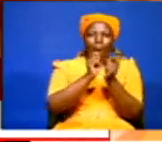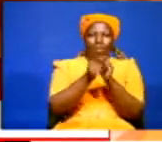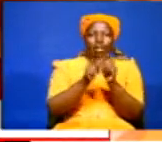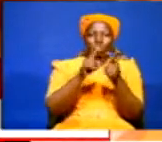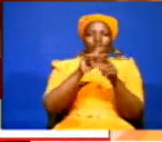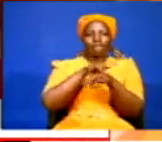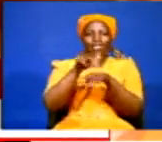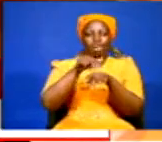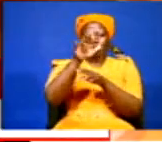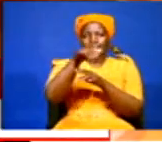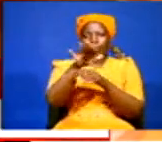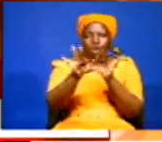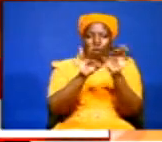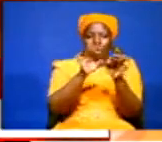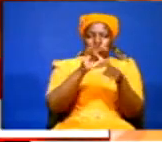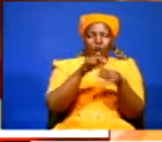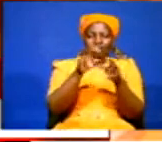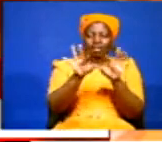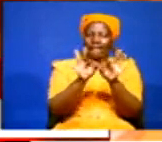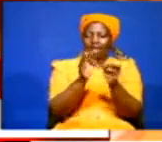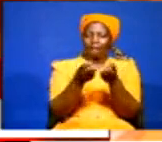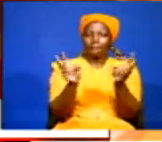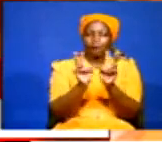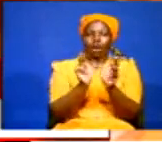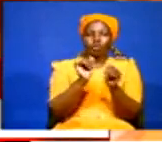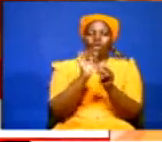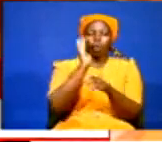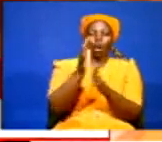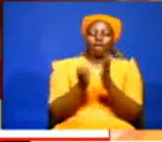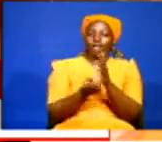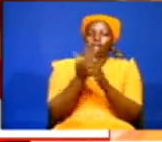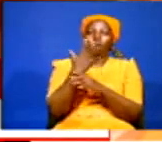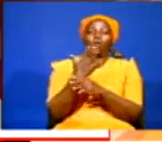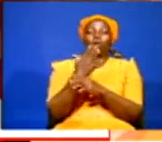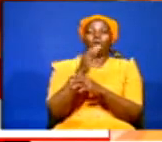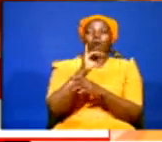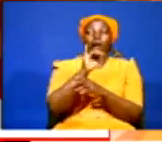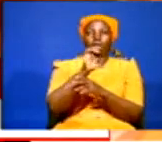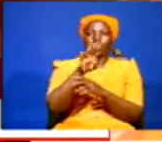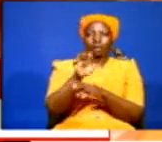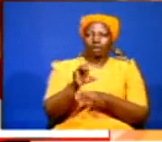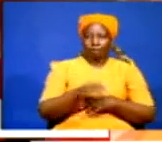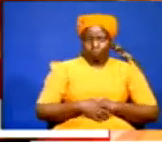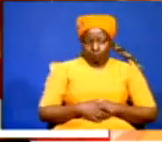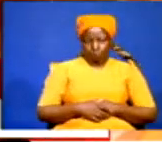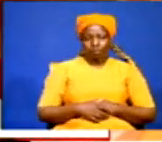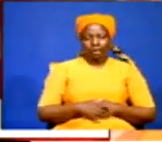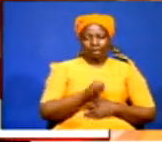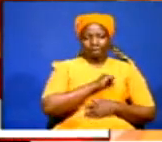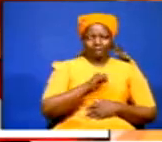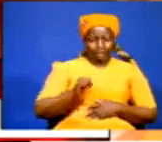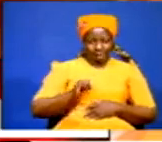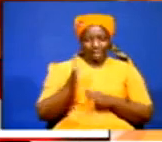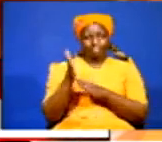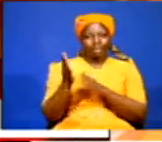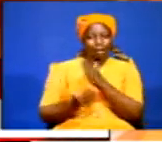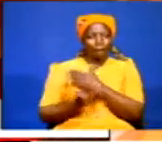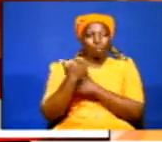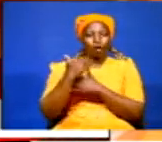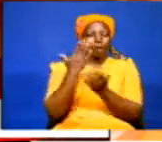panel that will reconstitute the Independent Electoral and Boundaries Commission. The Senate on Thursday morning proposed